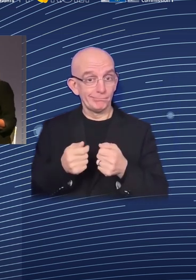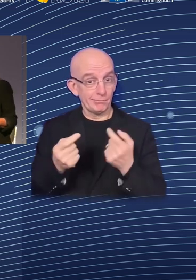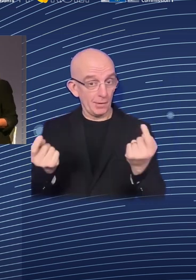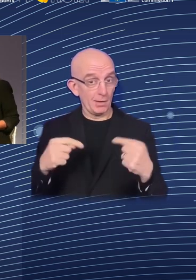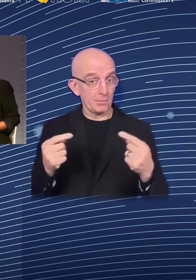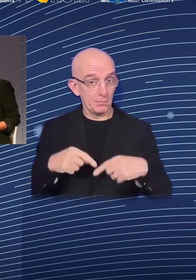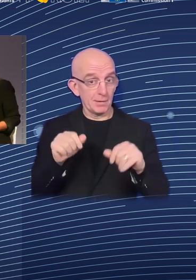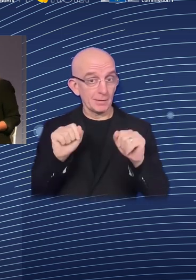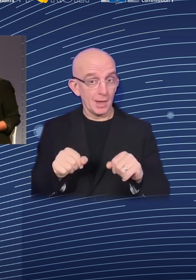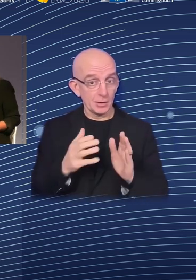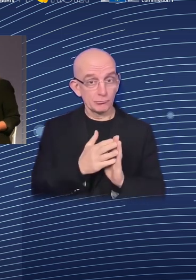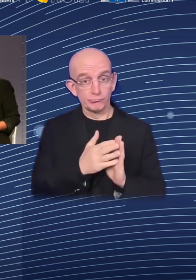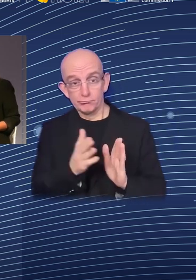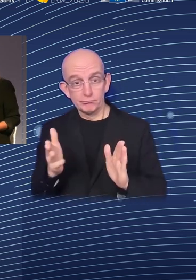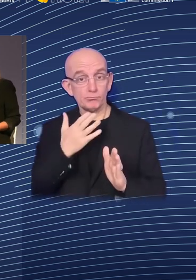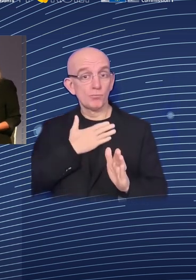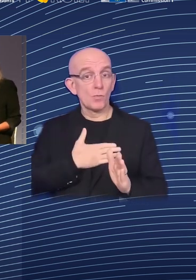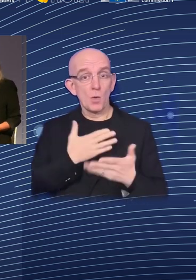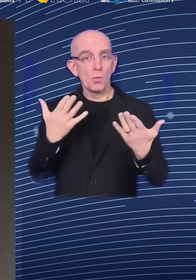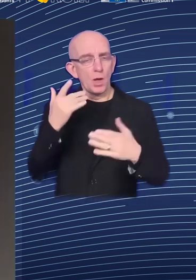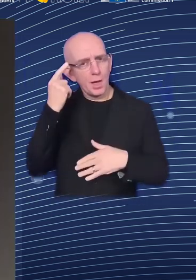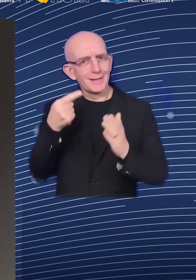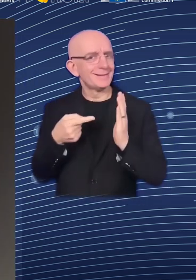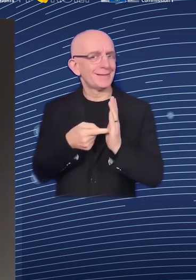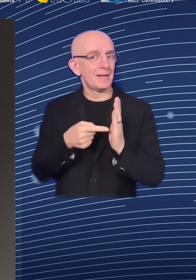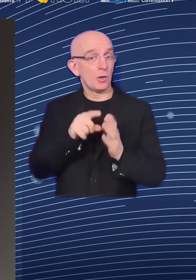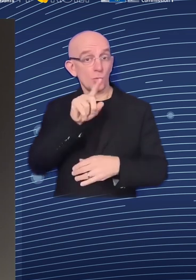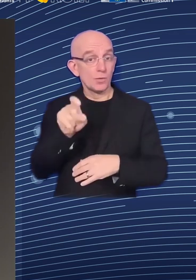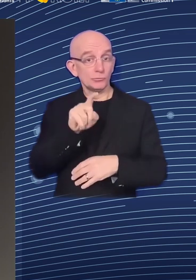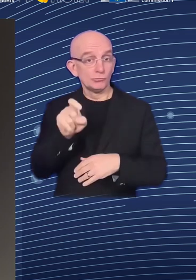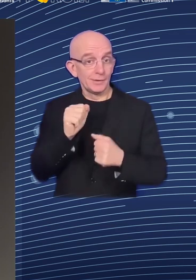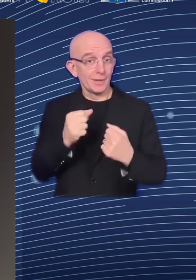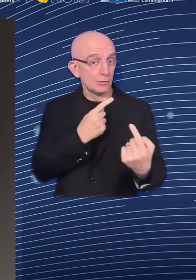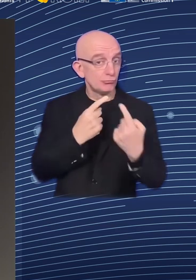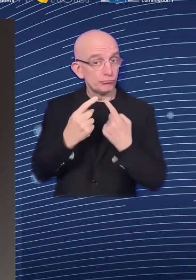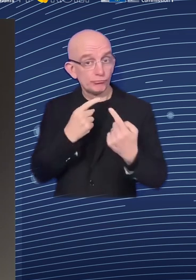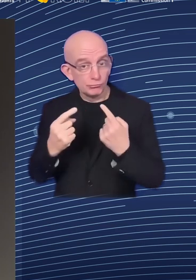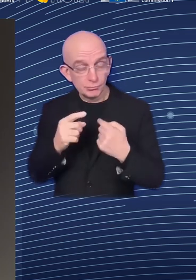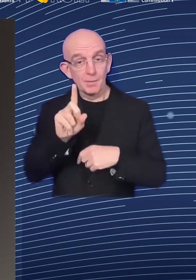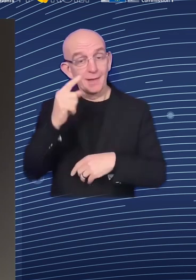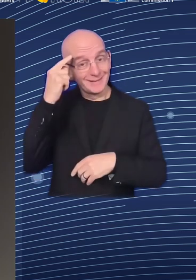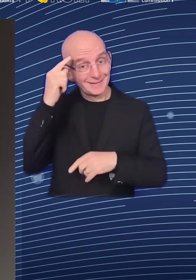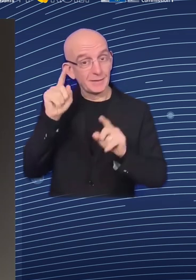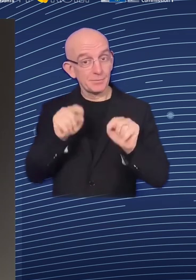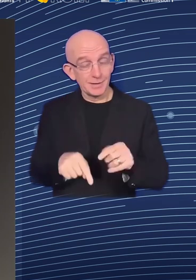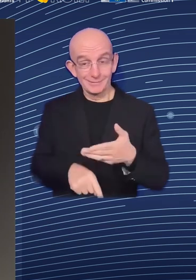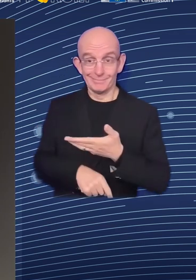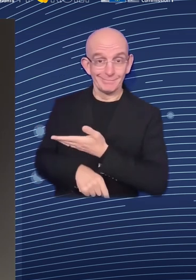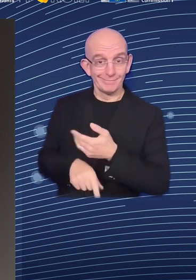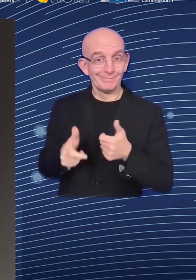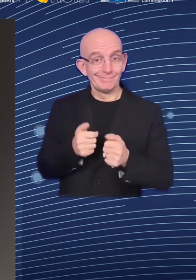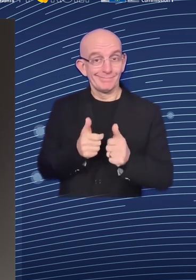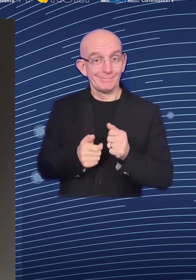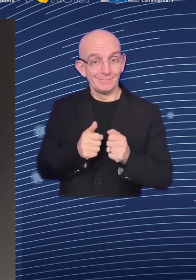great speakers. So, my name is Jennifer Baker. I'm a policy journalist based here in Brussels. I have a long list of questions